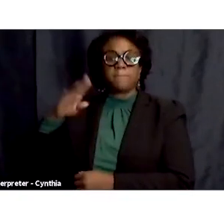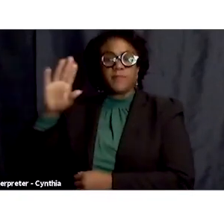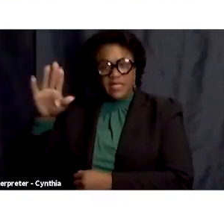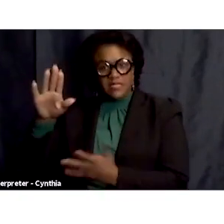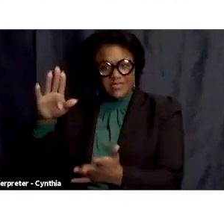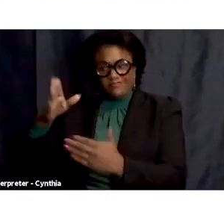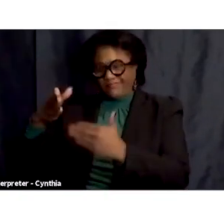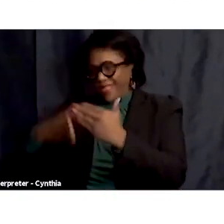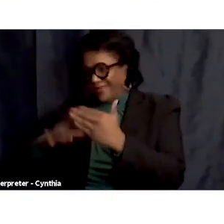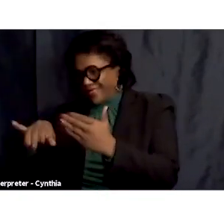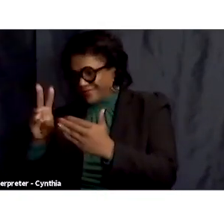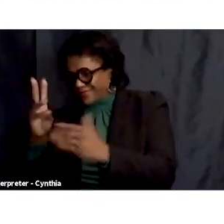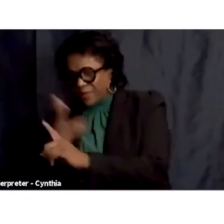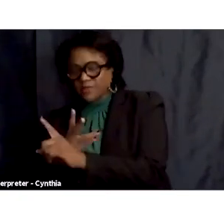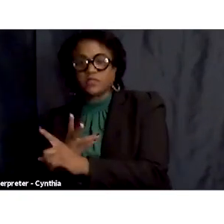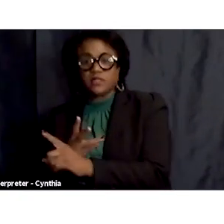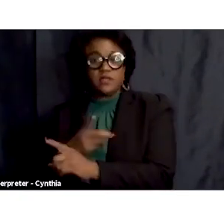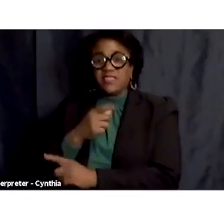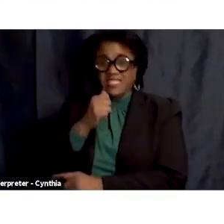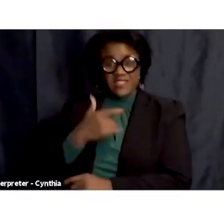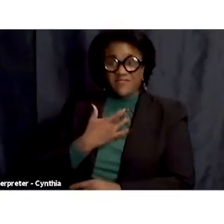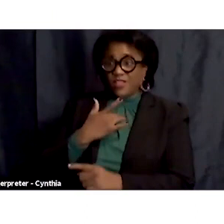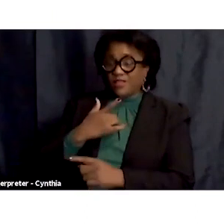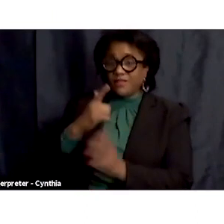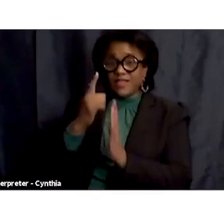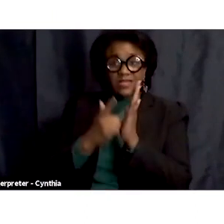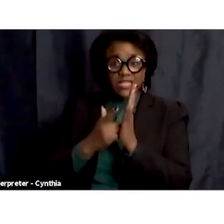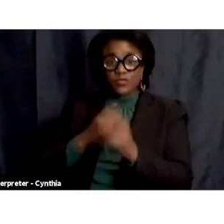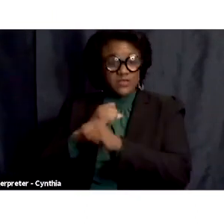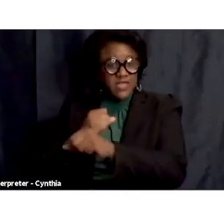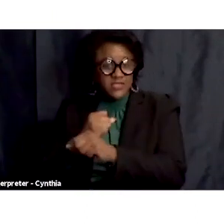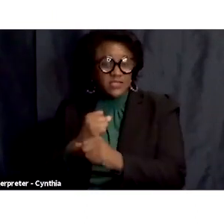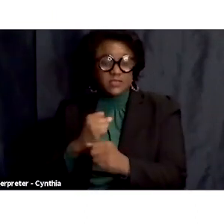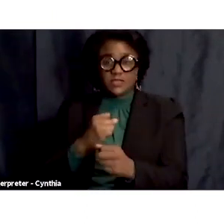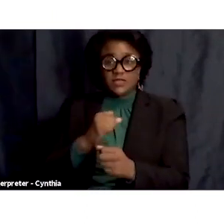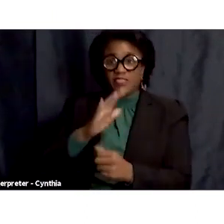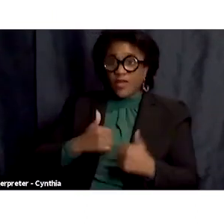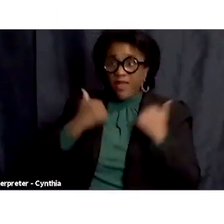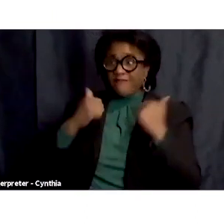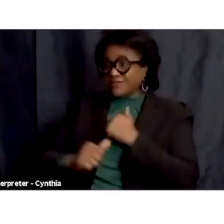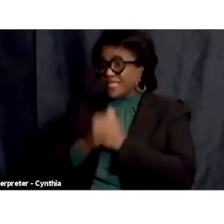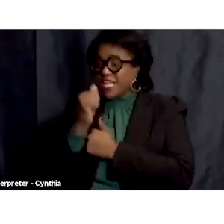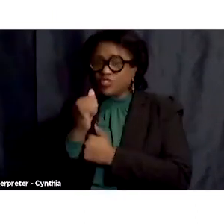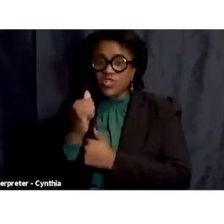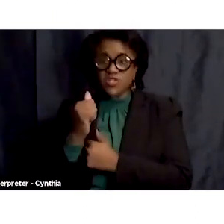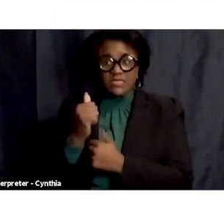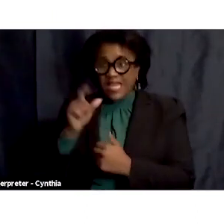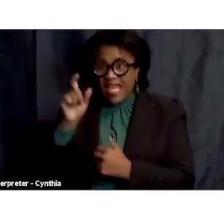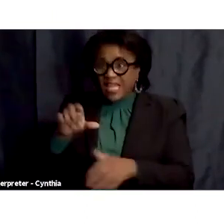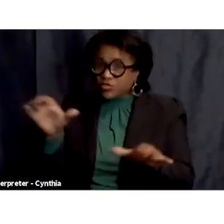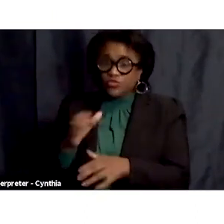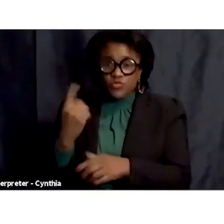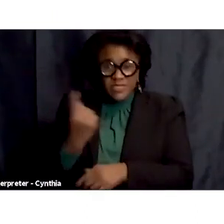obviously felt that their lives were on the line. There were no legal protections for them, and they had to do something extreme. I want to counter this by saying that there